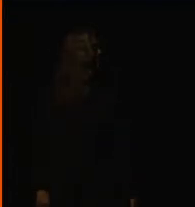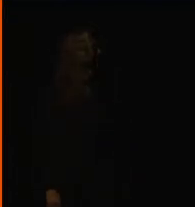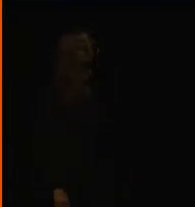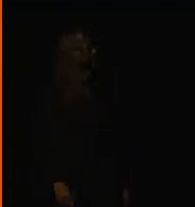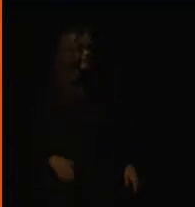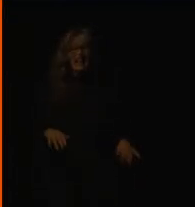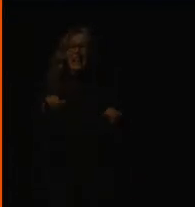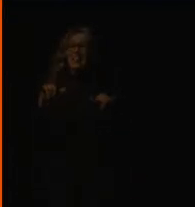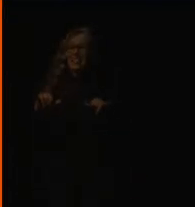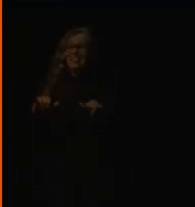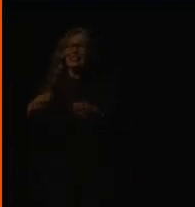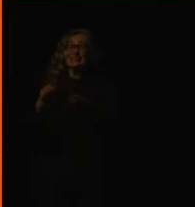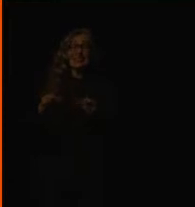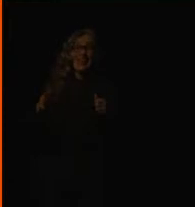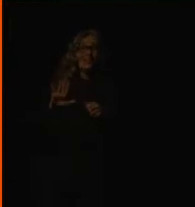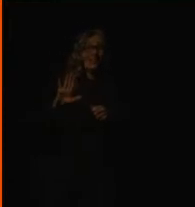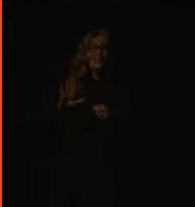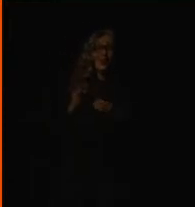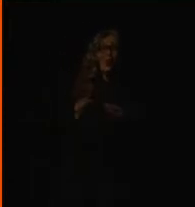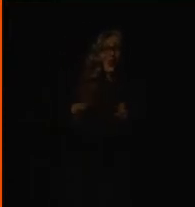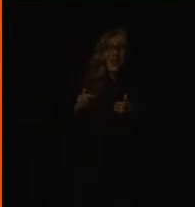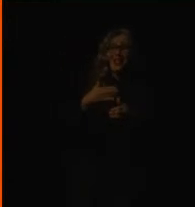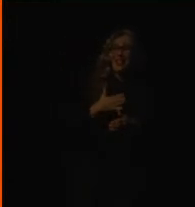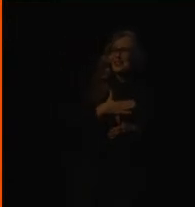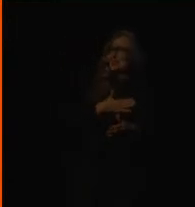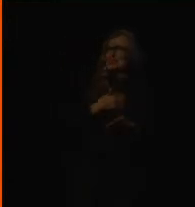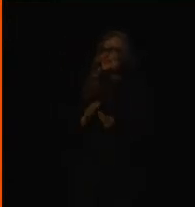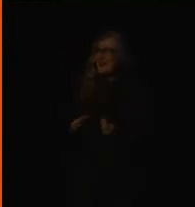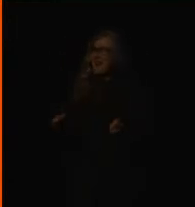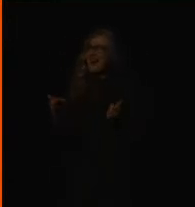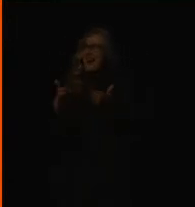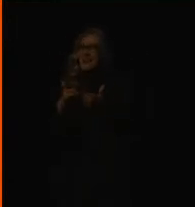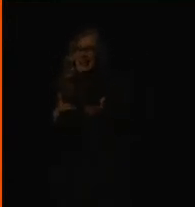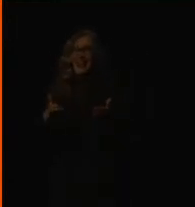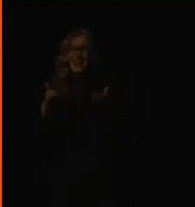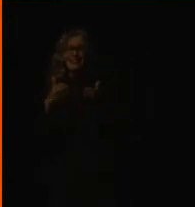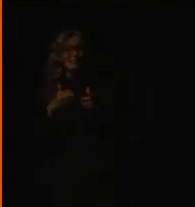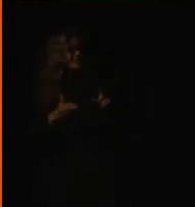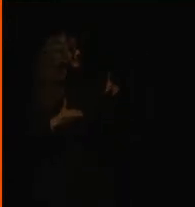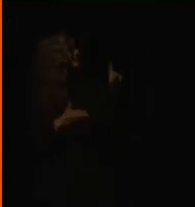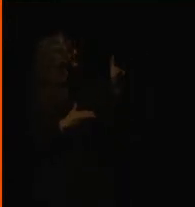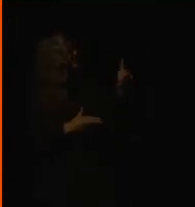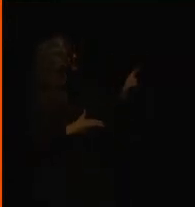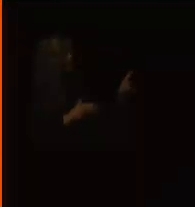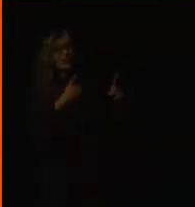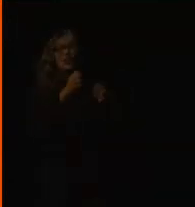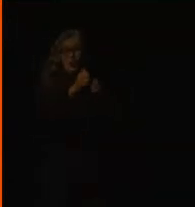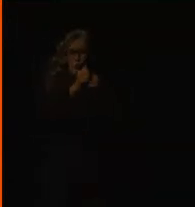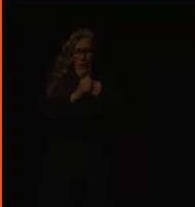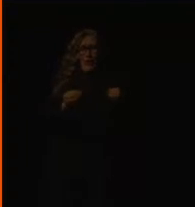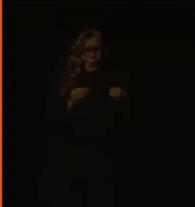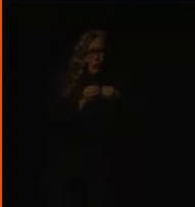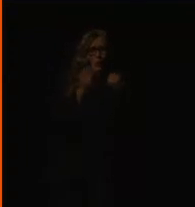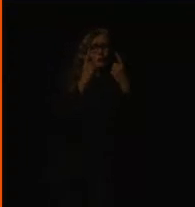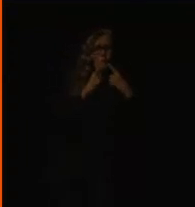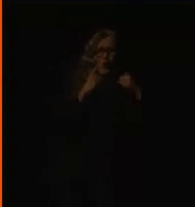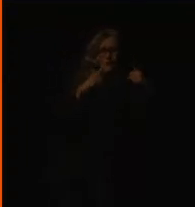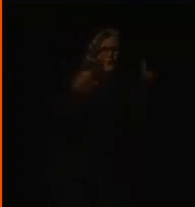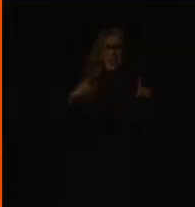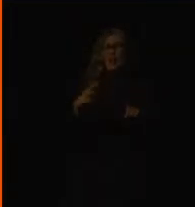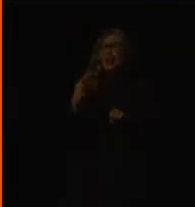This land is your land. This land is mine. When we work together, we are more successful. From